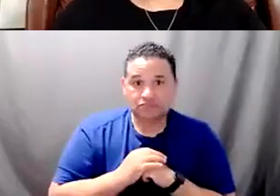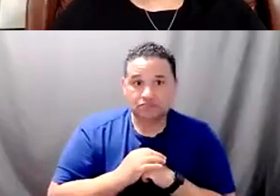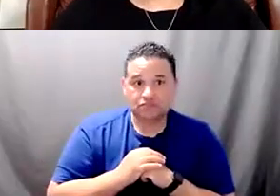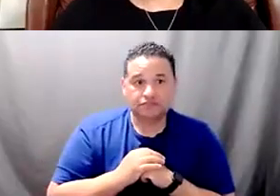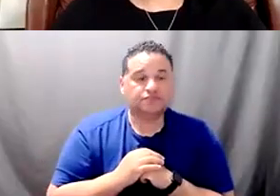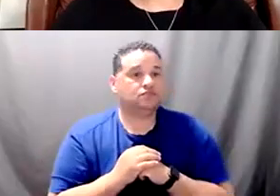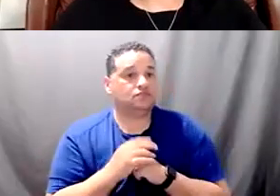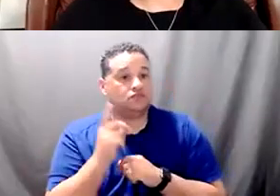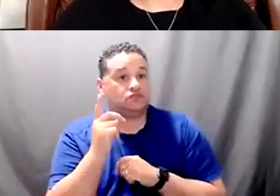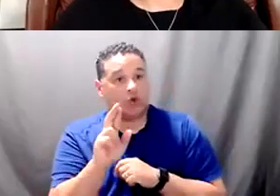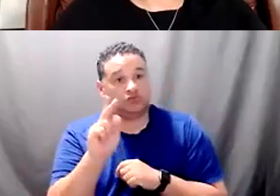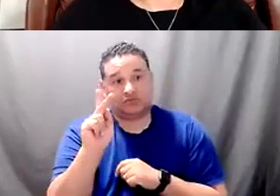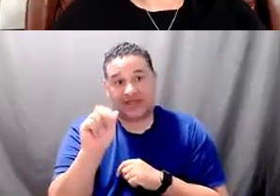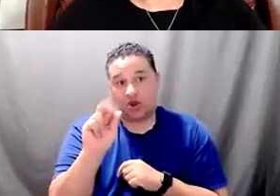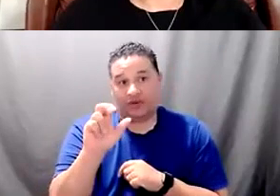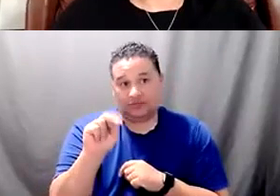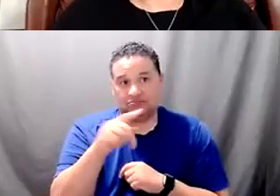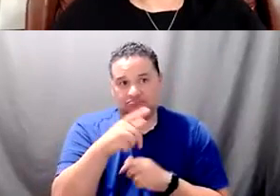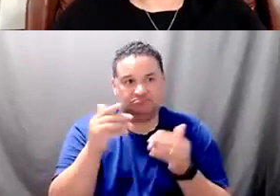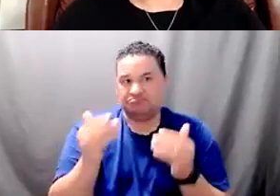Dr. Karen, go right ahead.